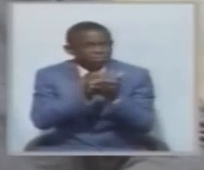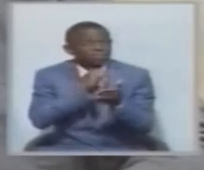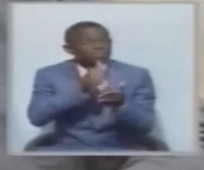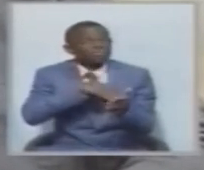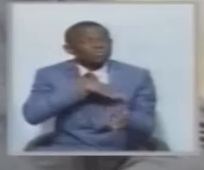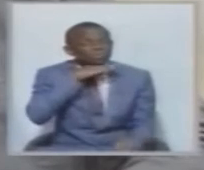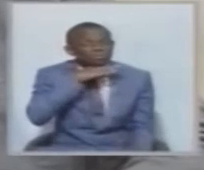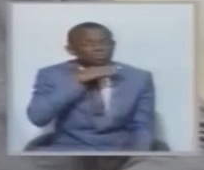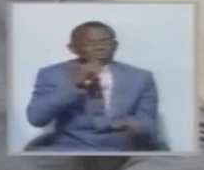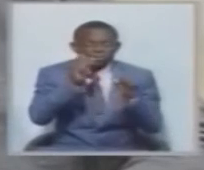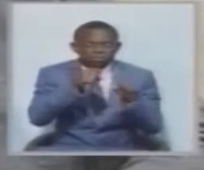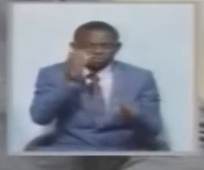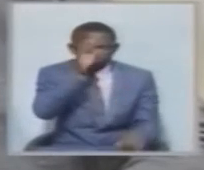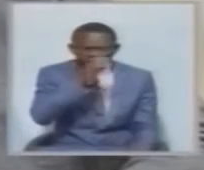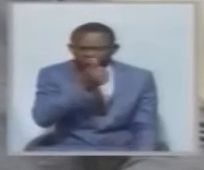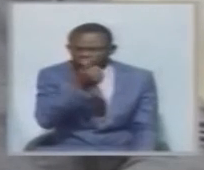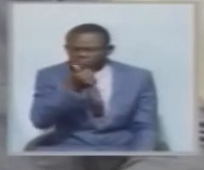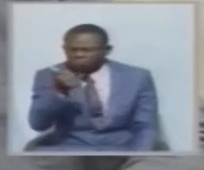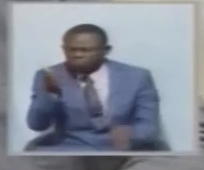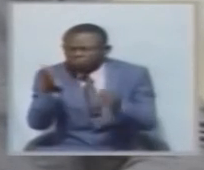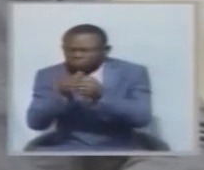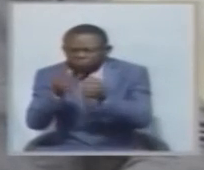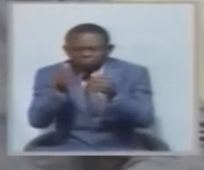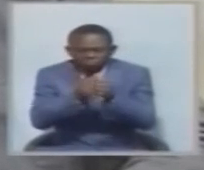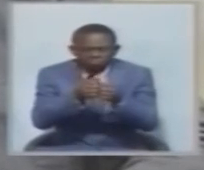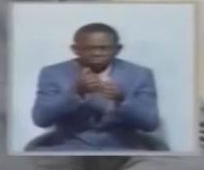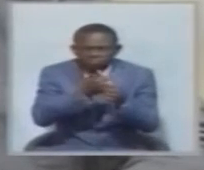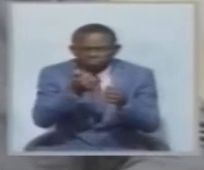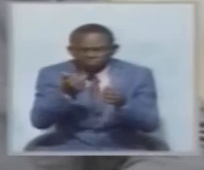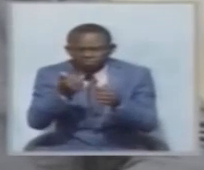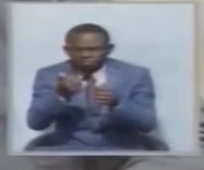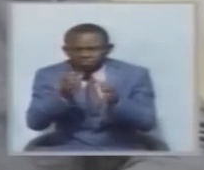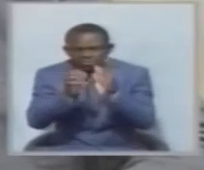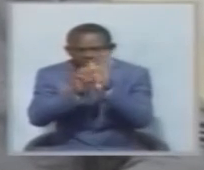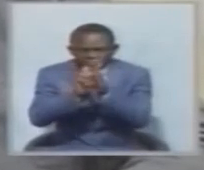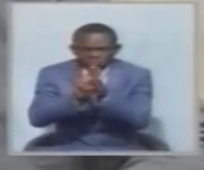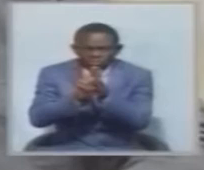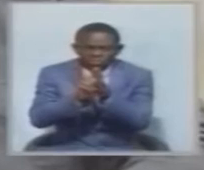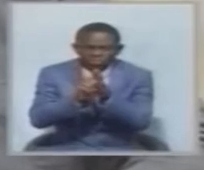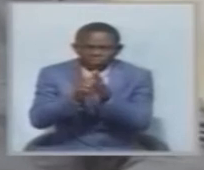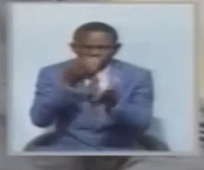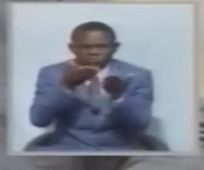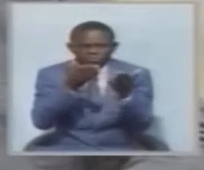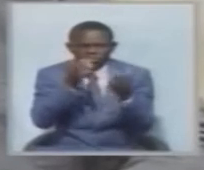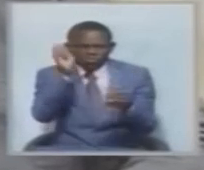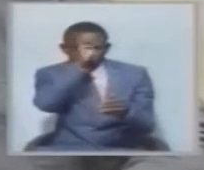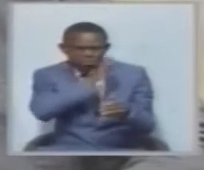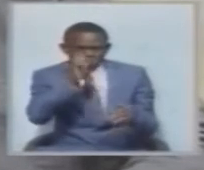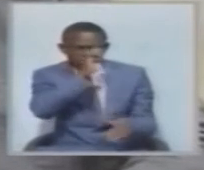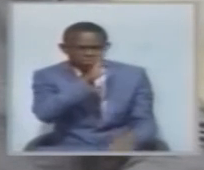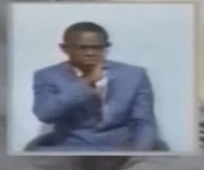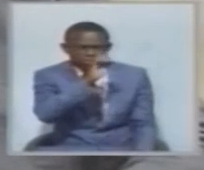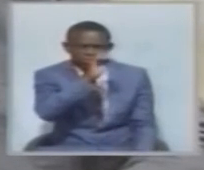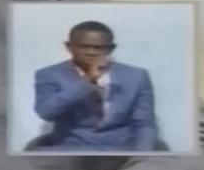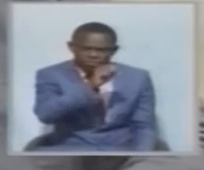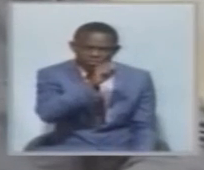at the other avenue. Then we look at the commercial side. You go, like for instance, we'll tap into the Euro bonds, which are